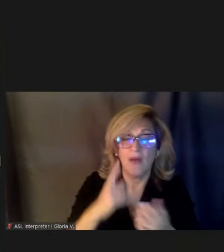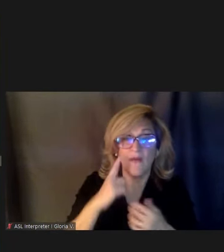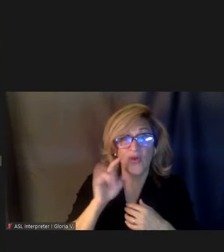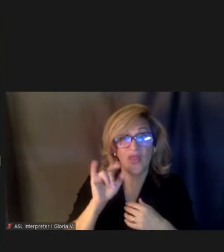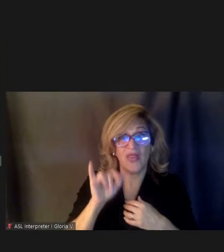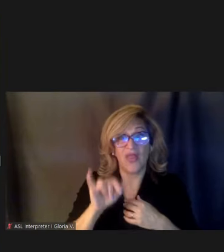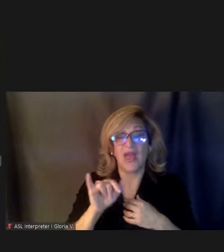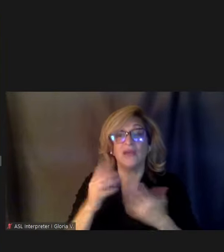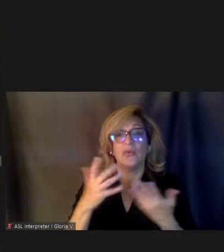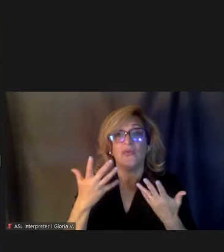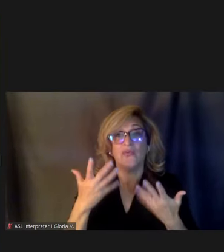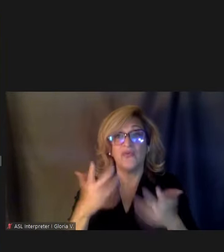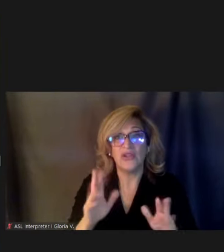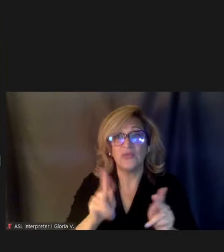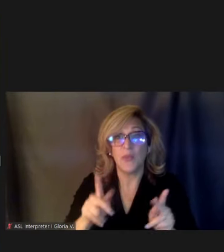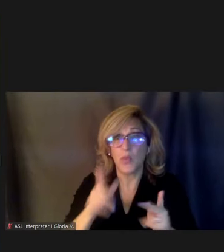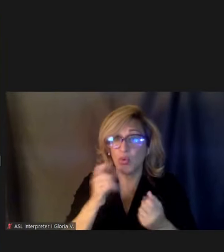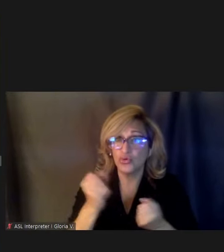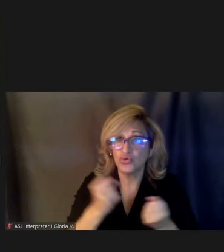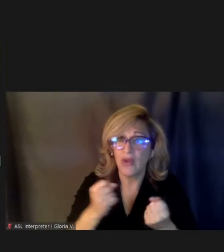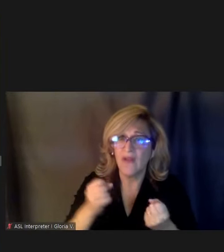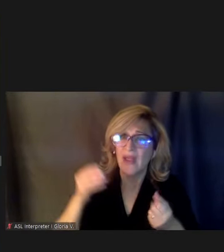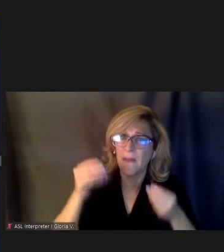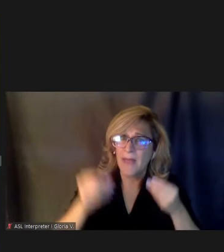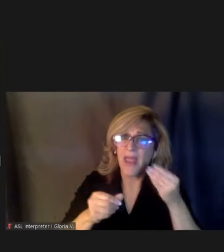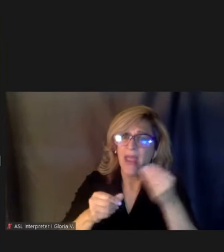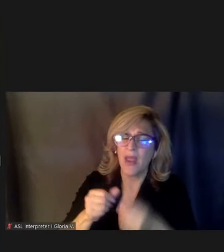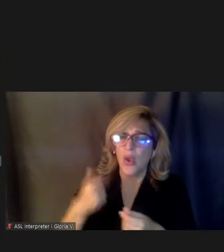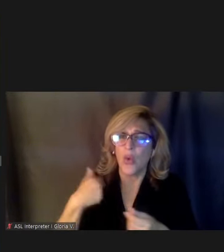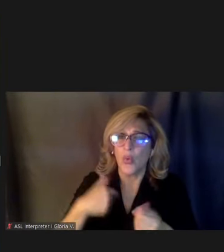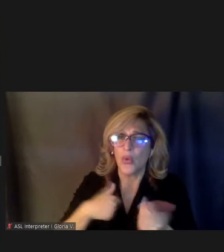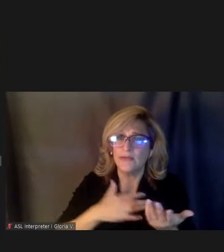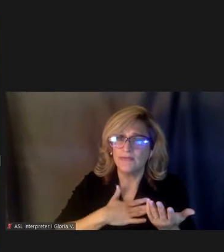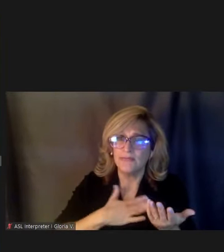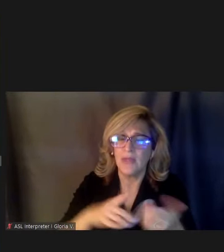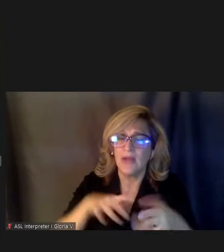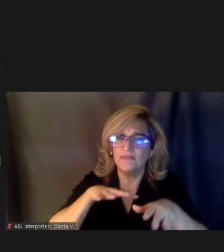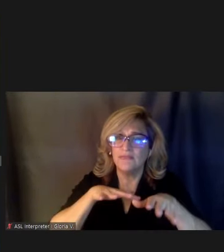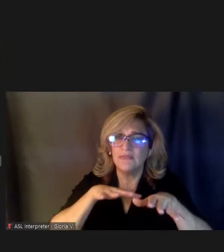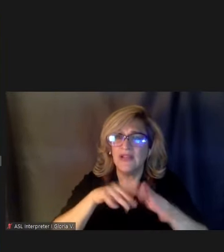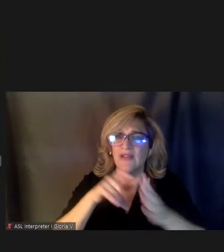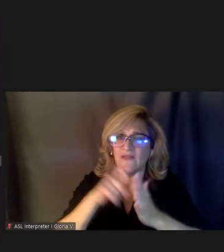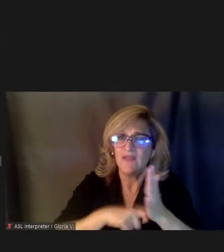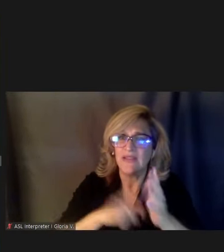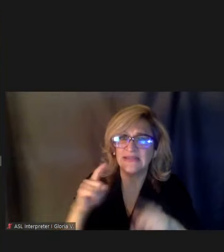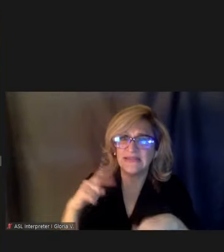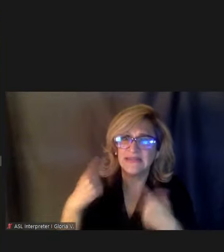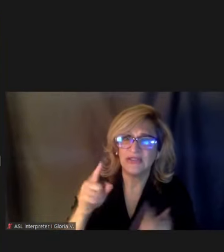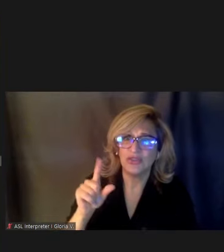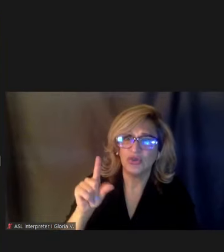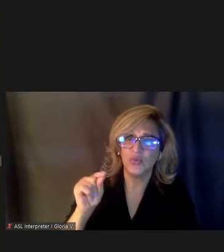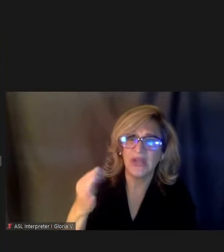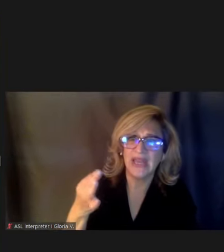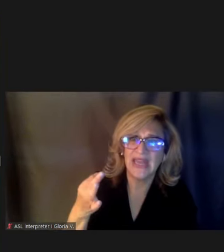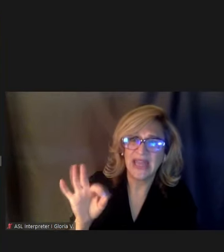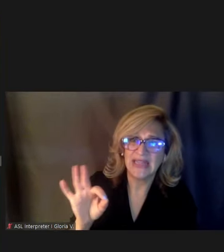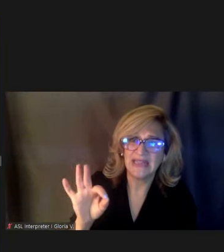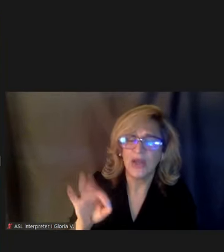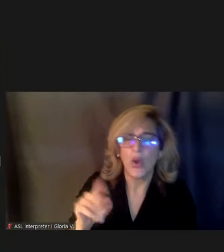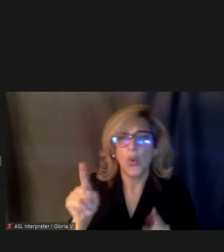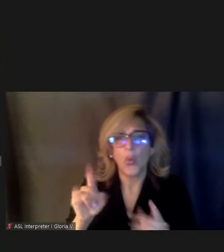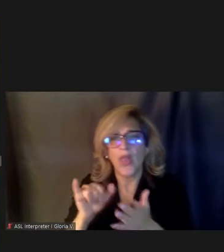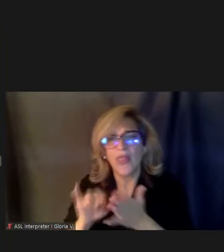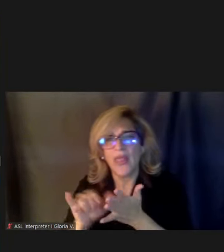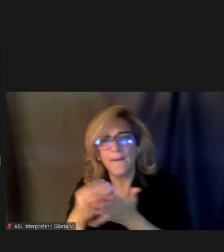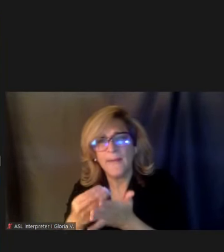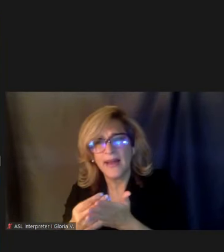paid more than their fair share. We have been subjected to the congestion fee since 2019. Where has that money gone?